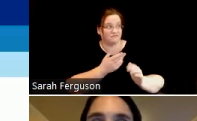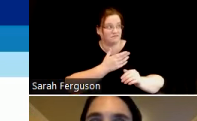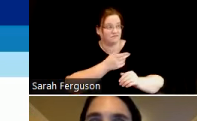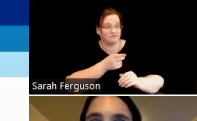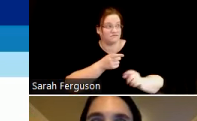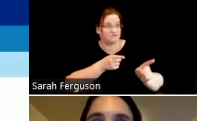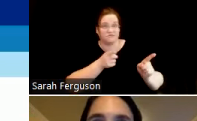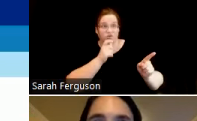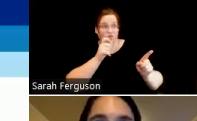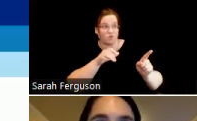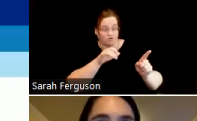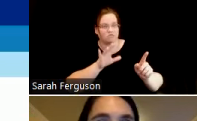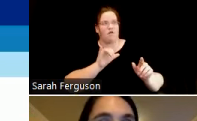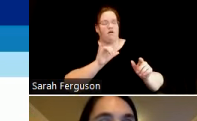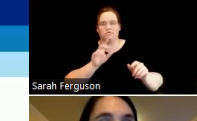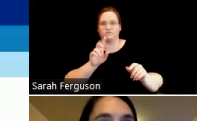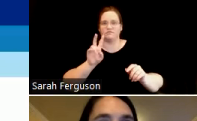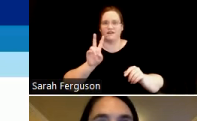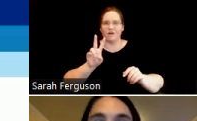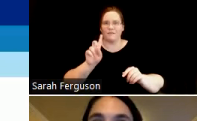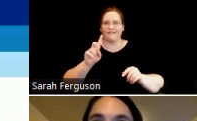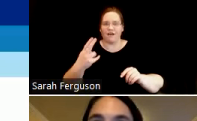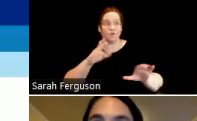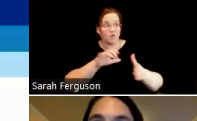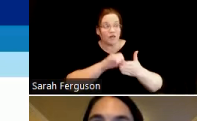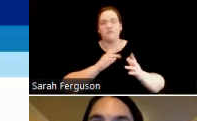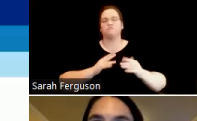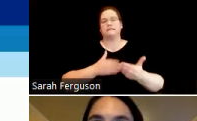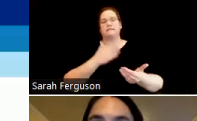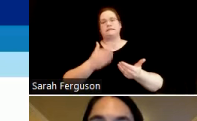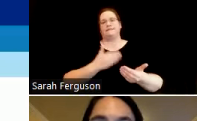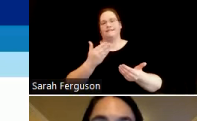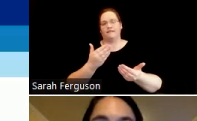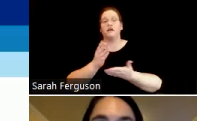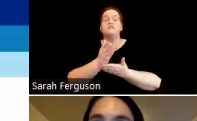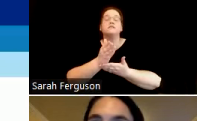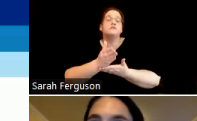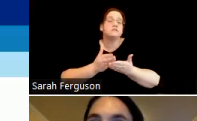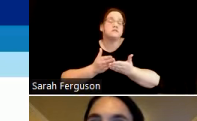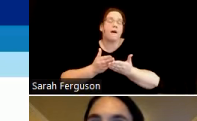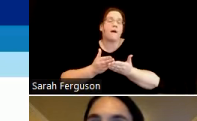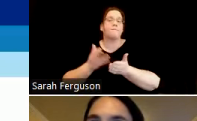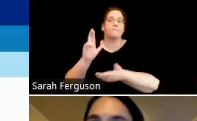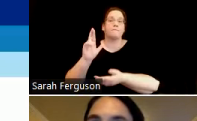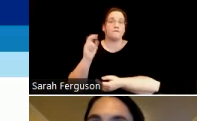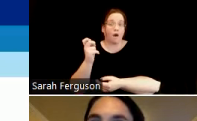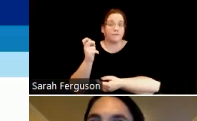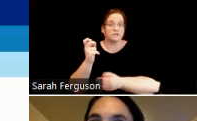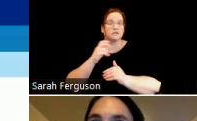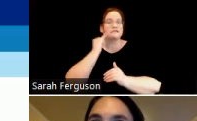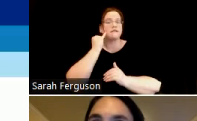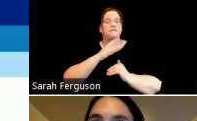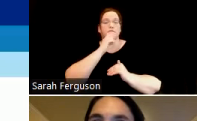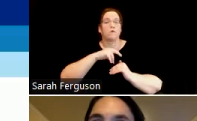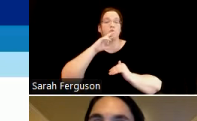found out a few days before, and it was so easy. Some pharmacies will vaccinate kids over 3, and then some vaccine is available at